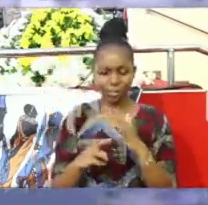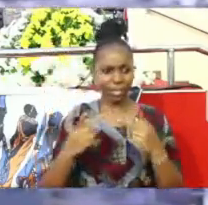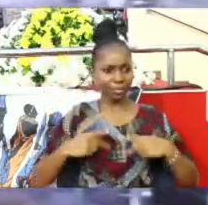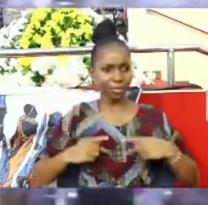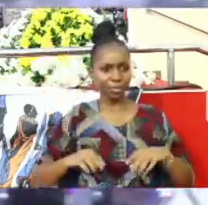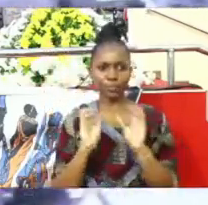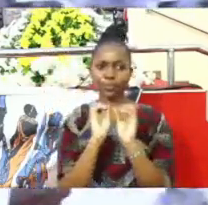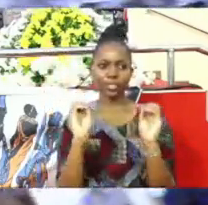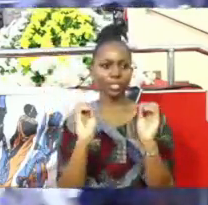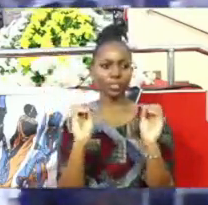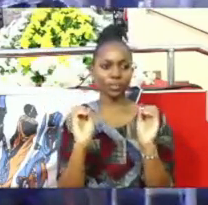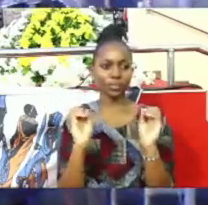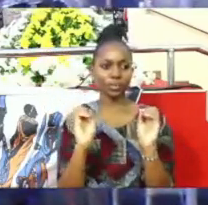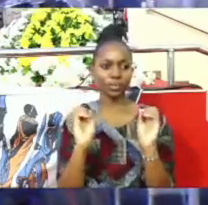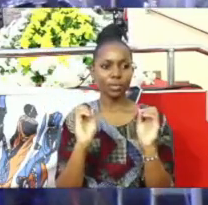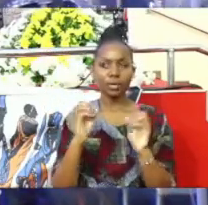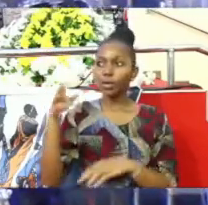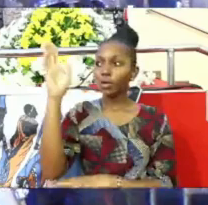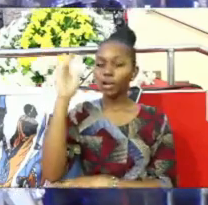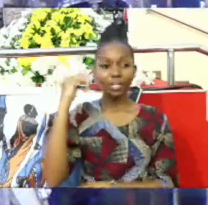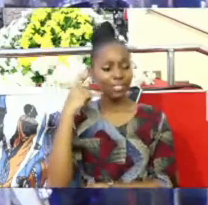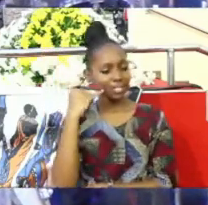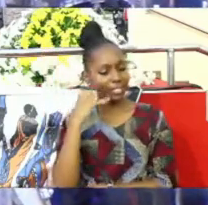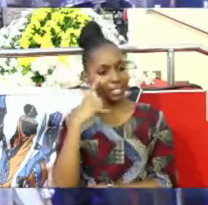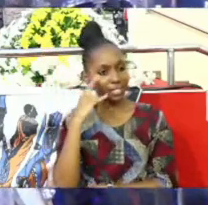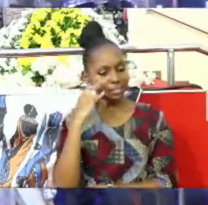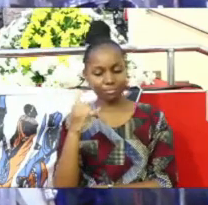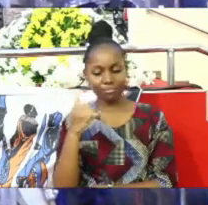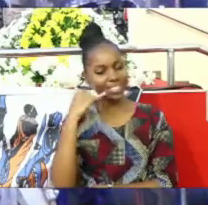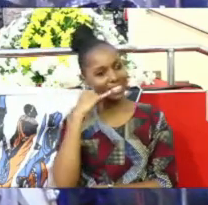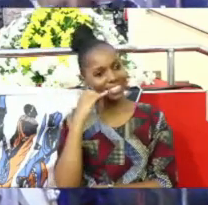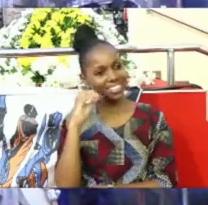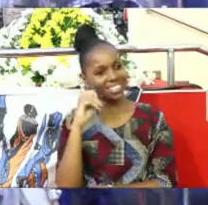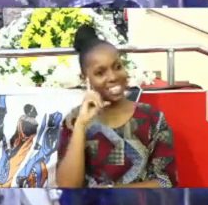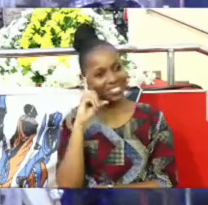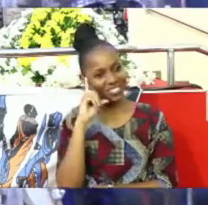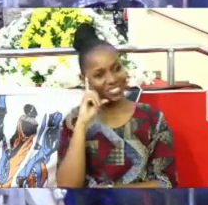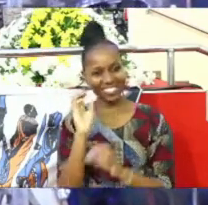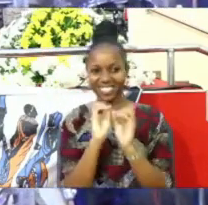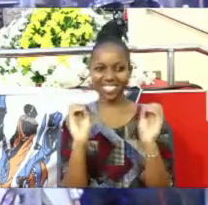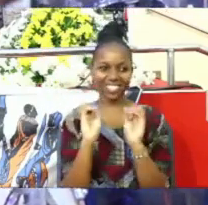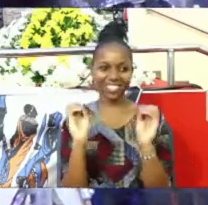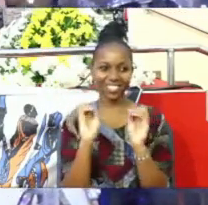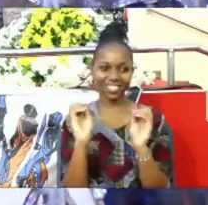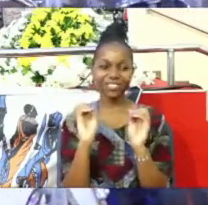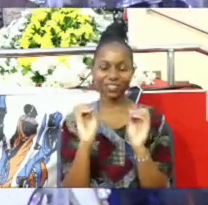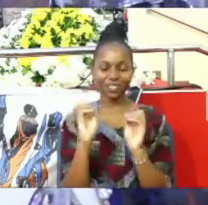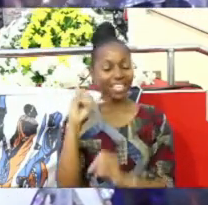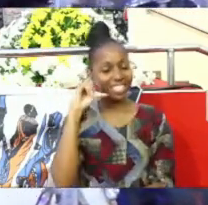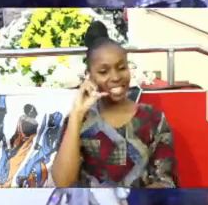Our God does not slumber. He is the same yesterday, today, and